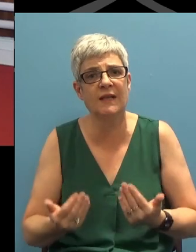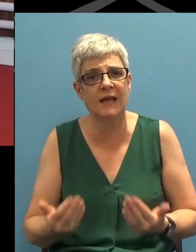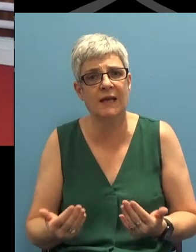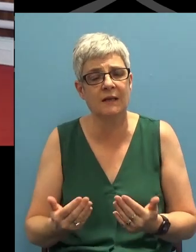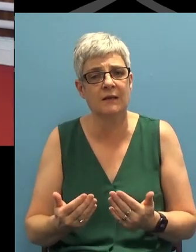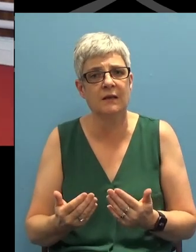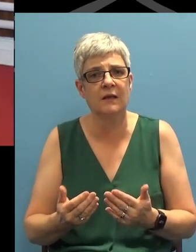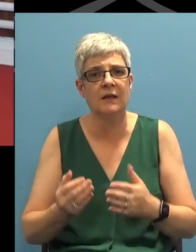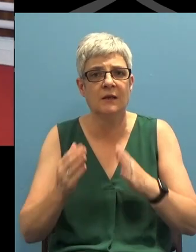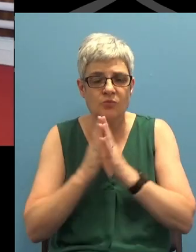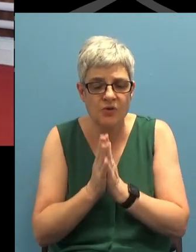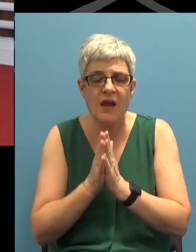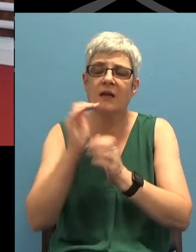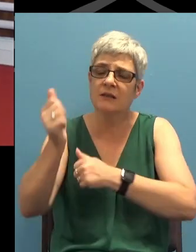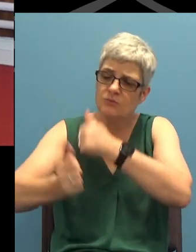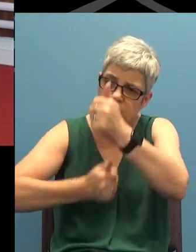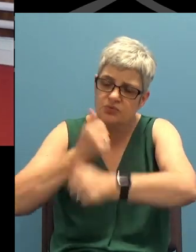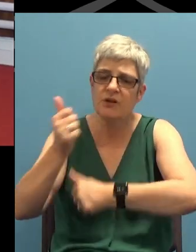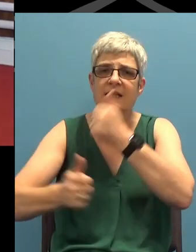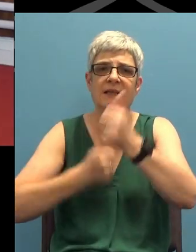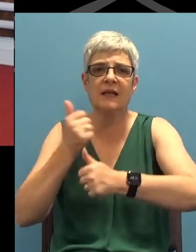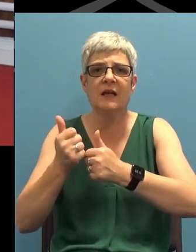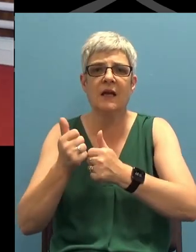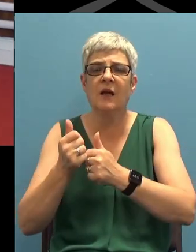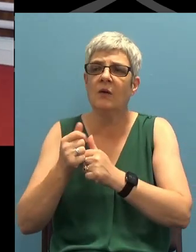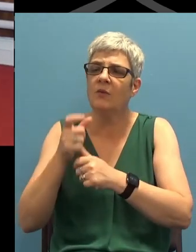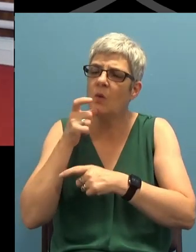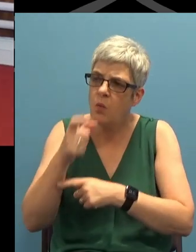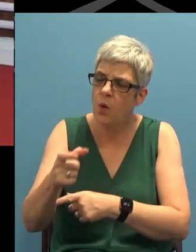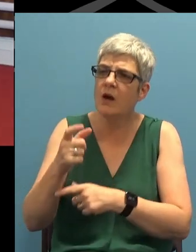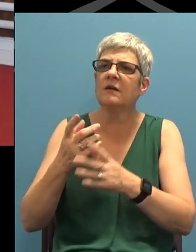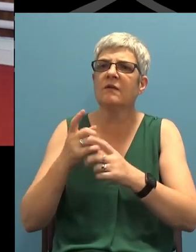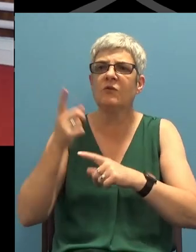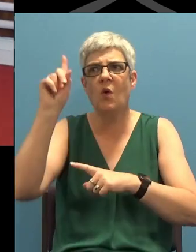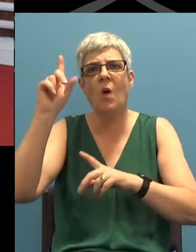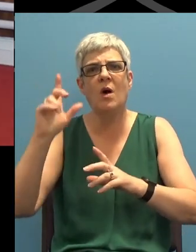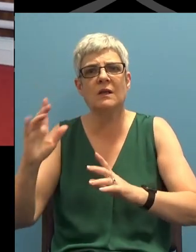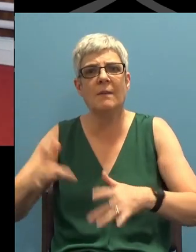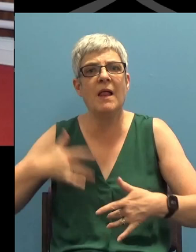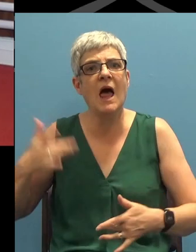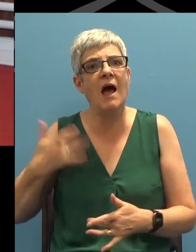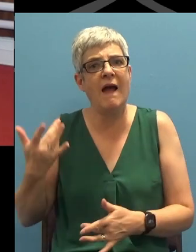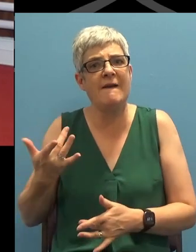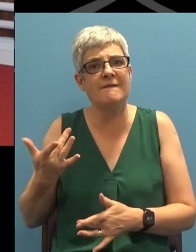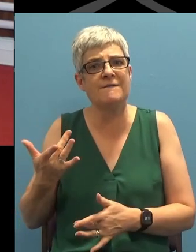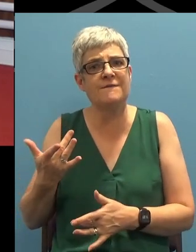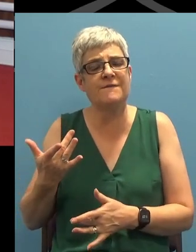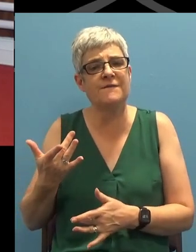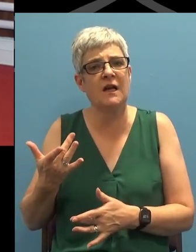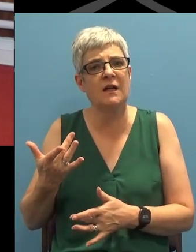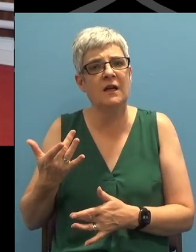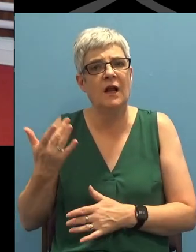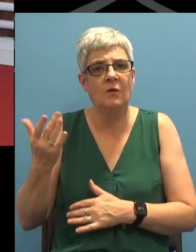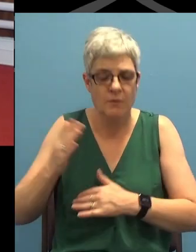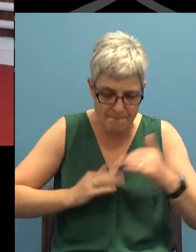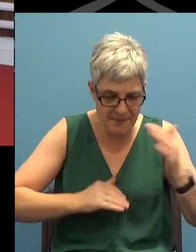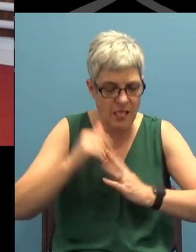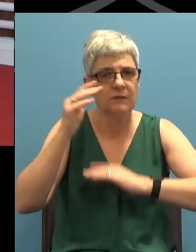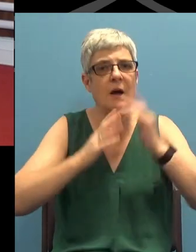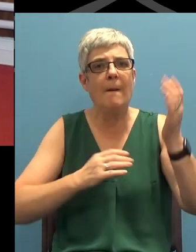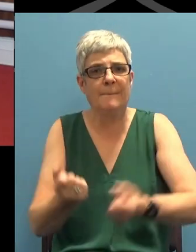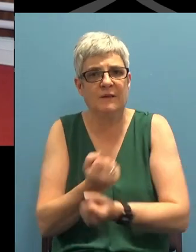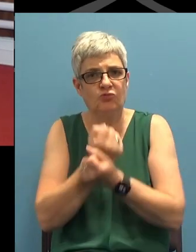May our prayers and praising, may the word of God come alive for us, that we might be built up